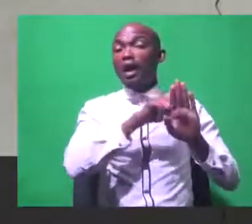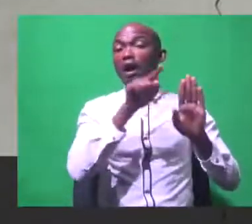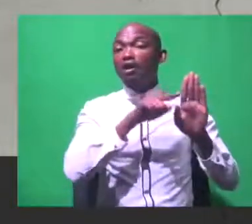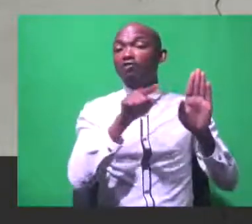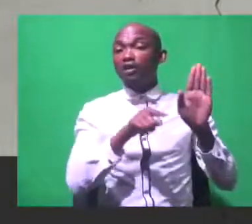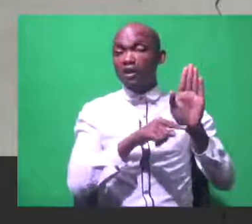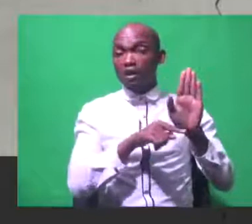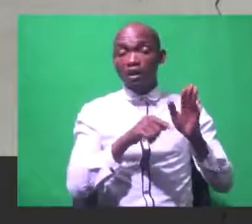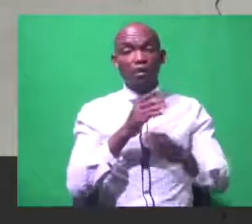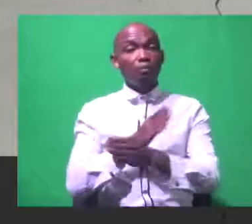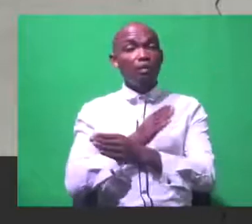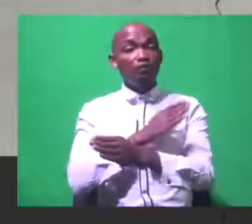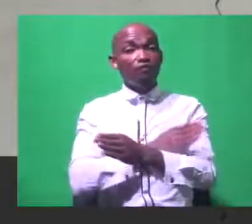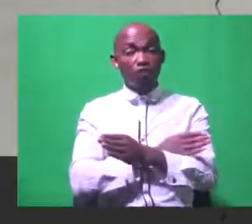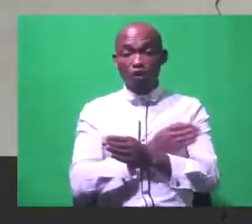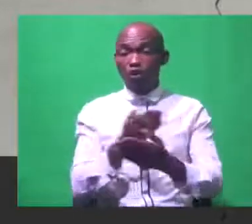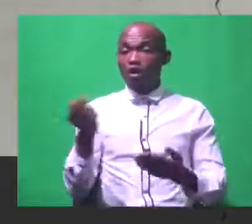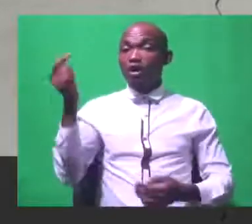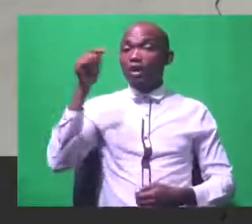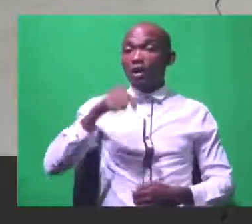coming of colonialism.